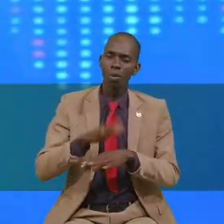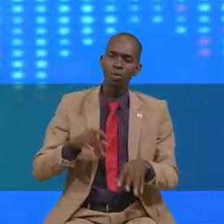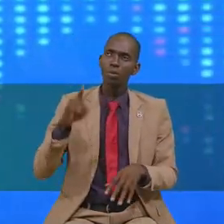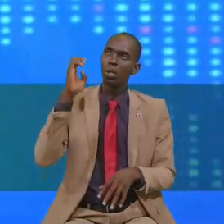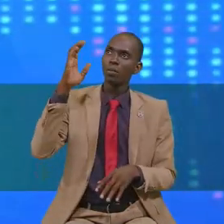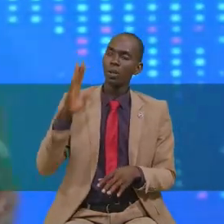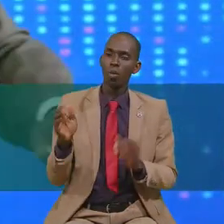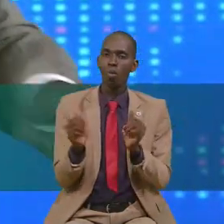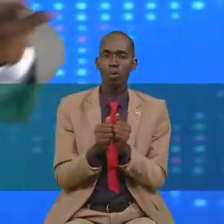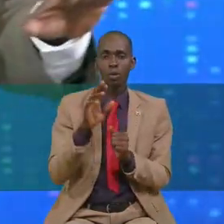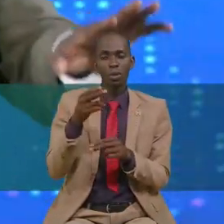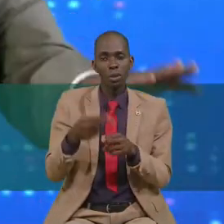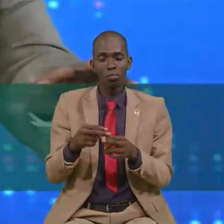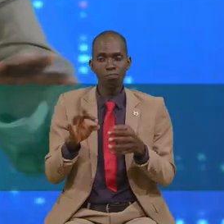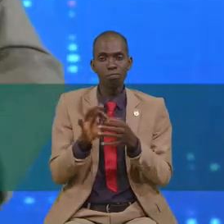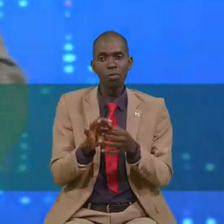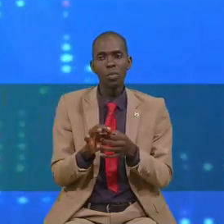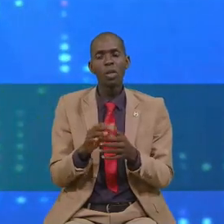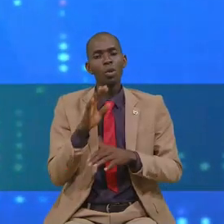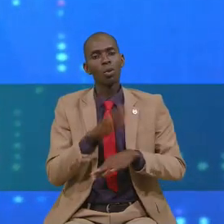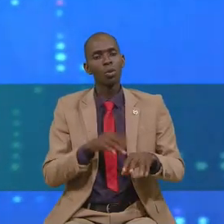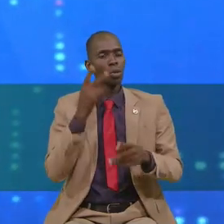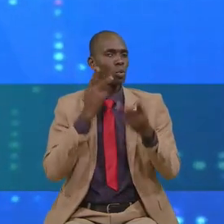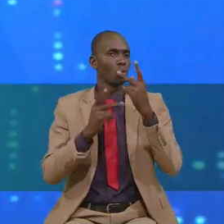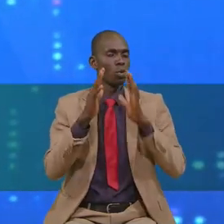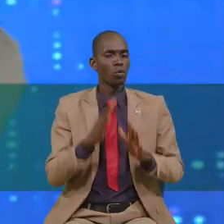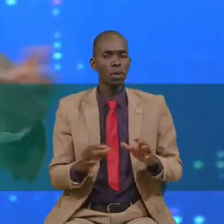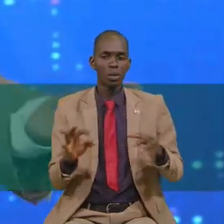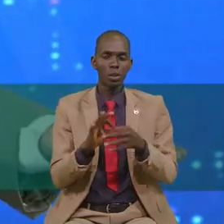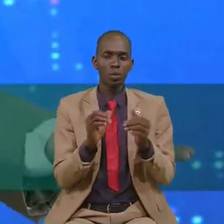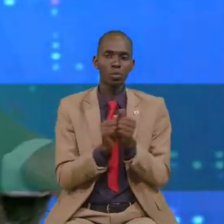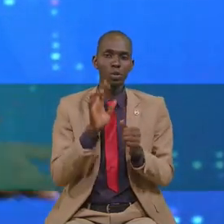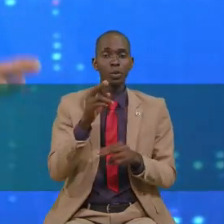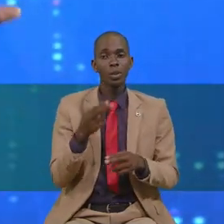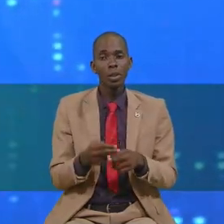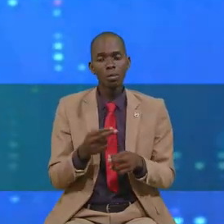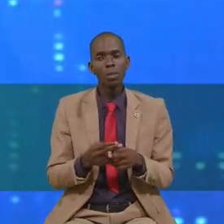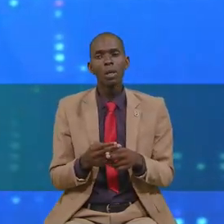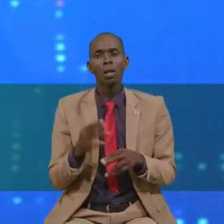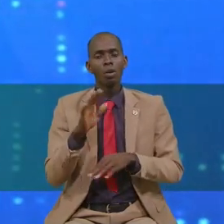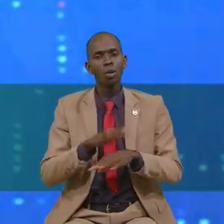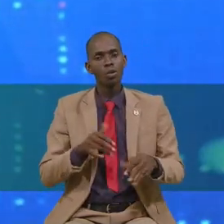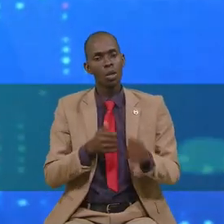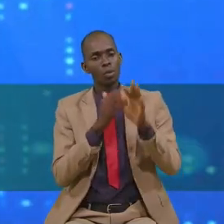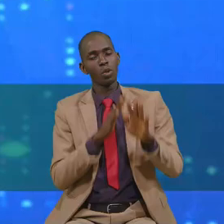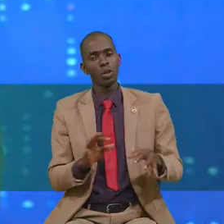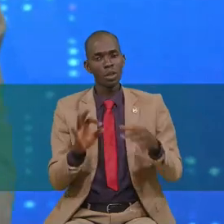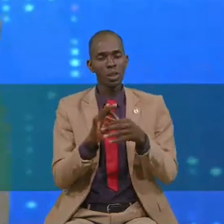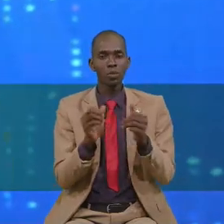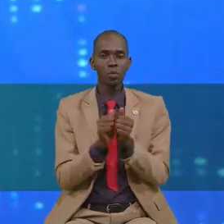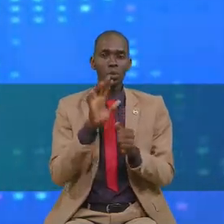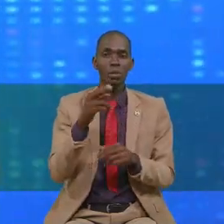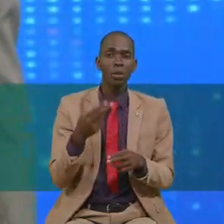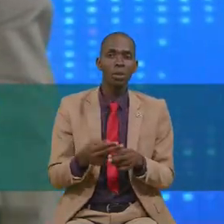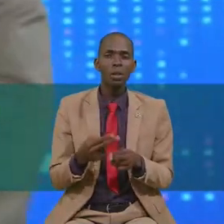they mention your name. Then they said prophet so and so, they mention your name. They said apostle, and they mention your name. And